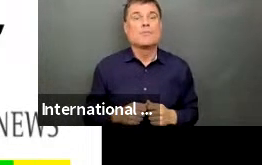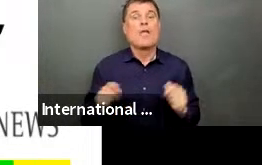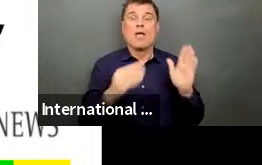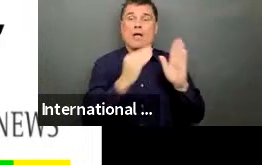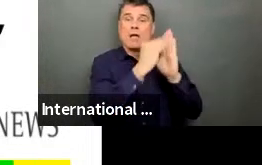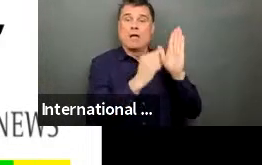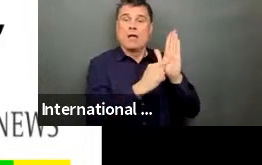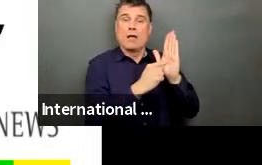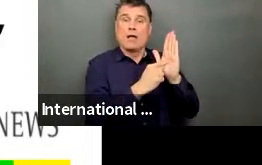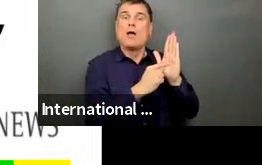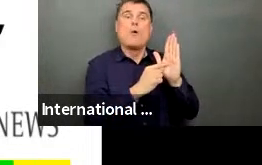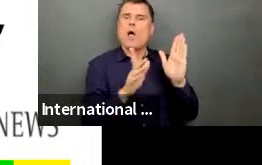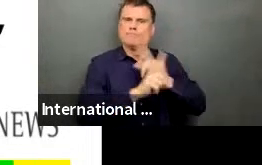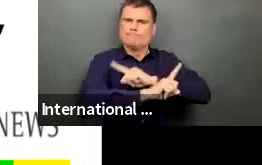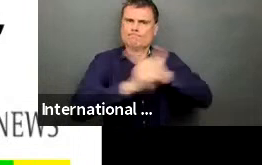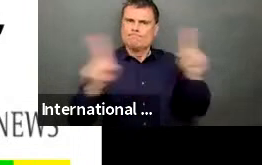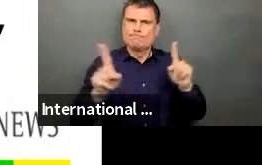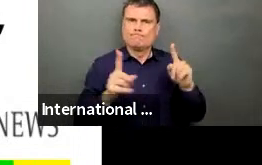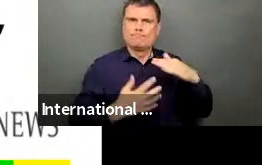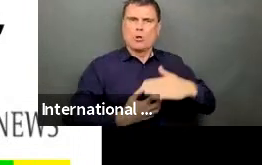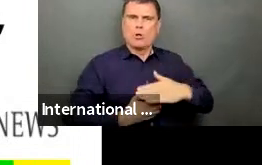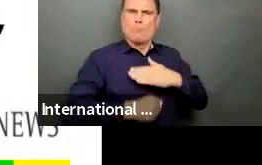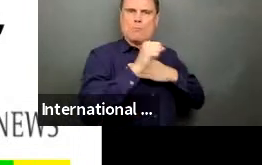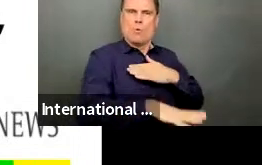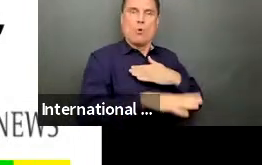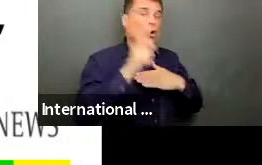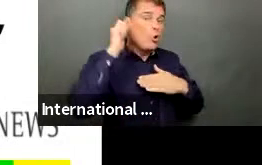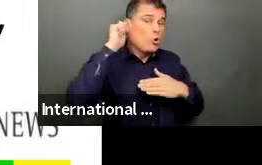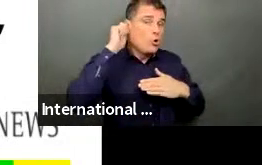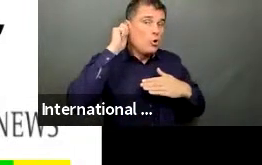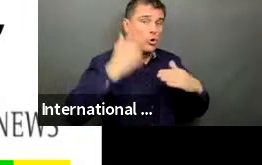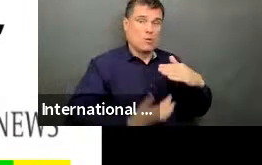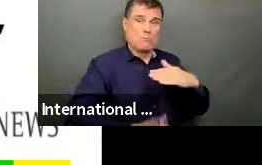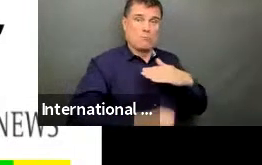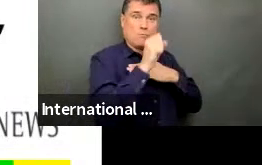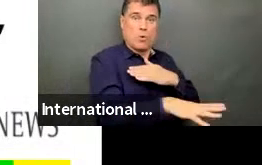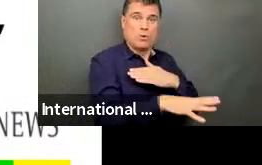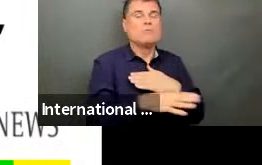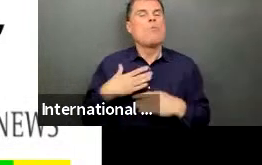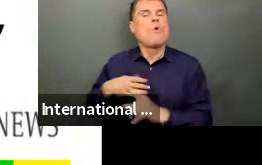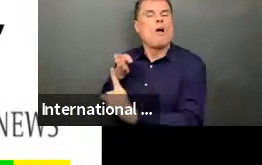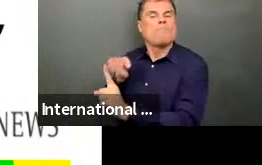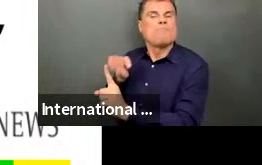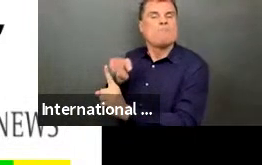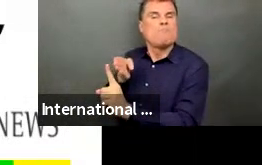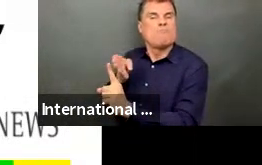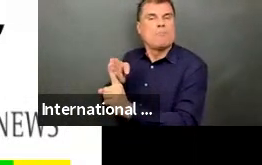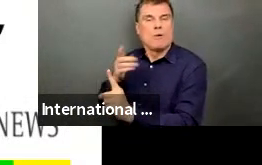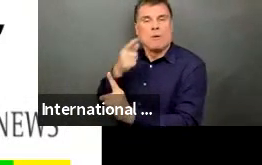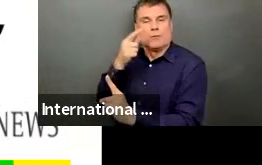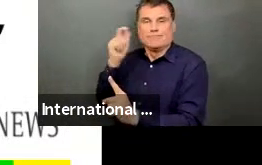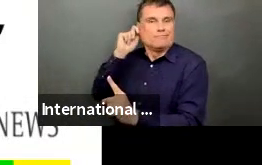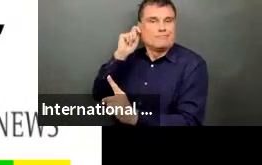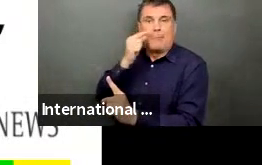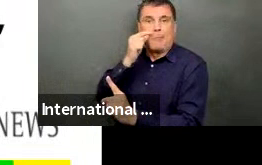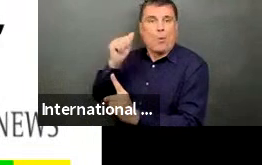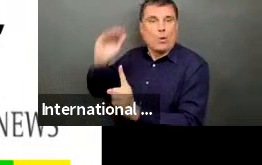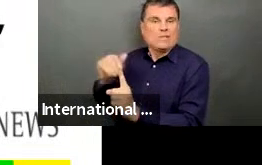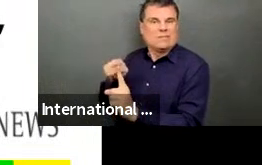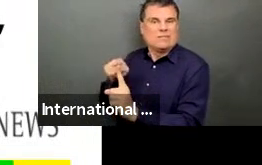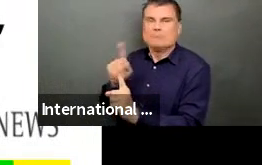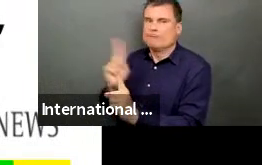both crucial points of women's groups in the 1990s in South Korea. These women's groups fought